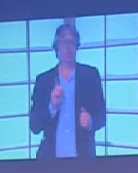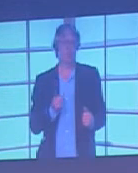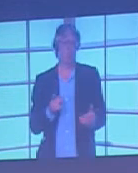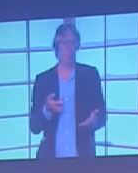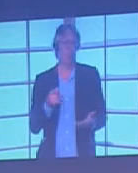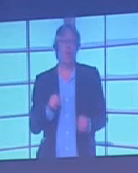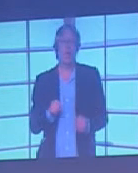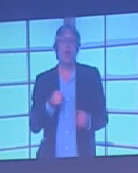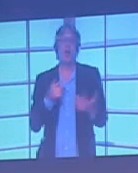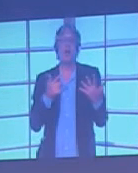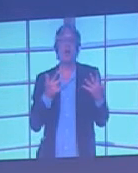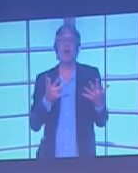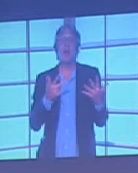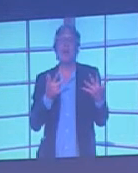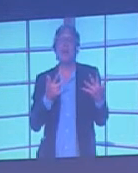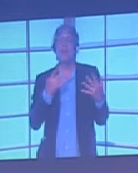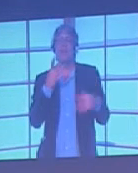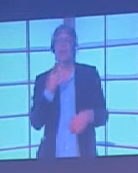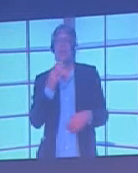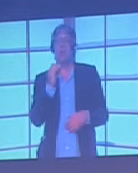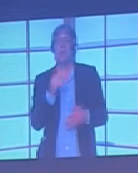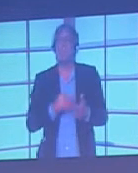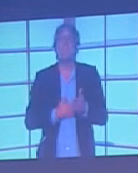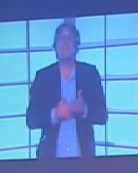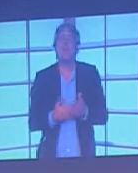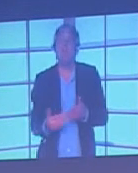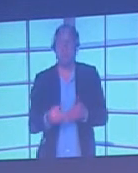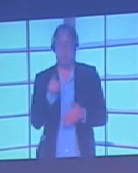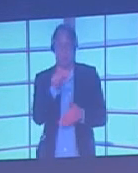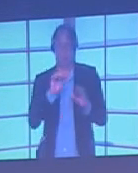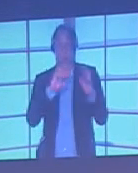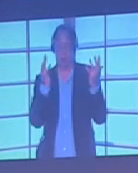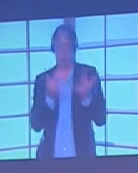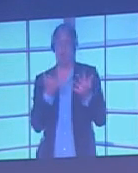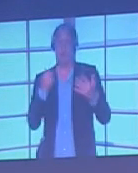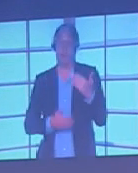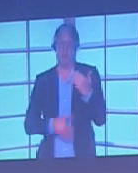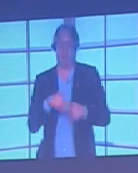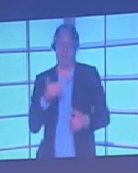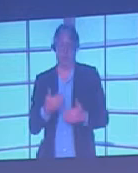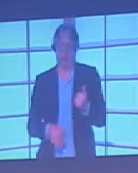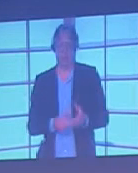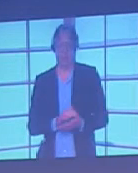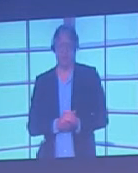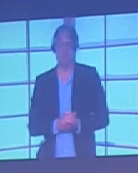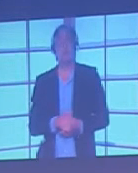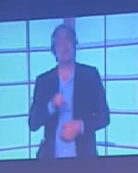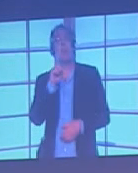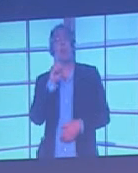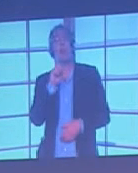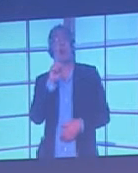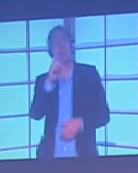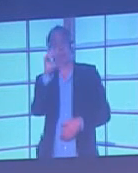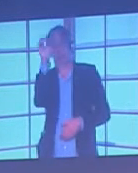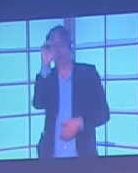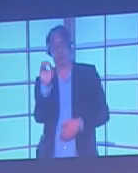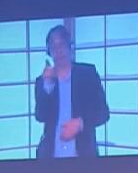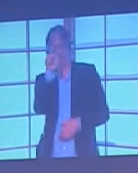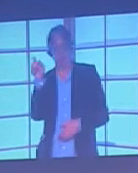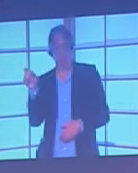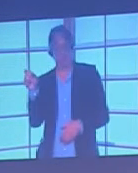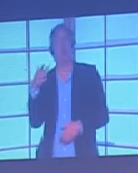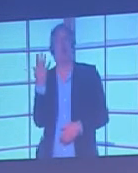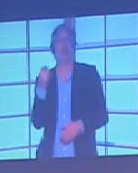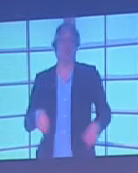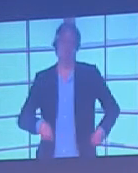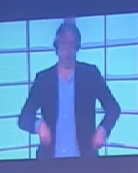840 million people in the world, a lot of people. Around 1% of people use a wheelchair in the